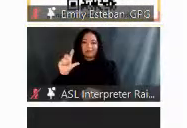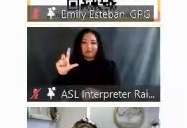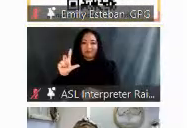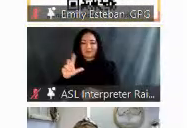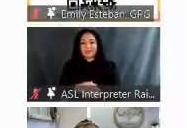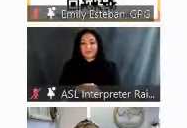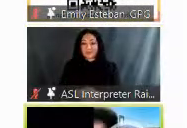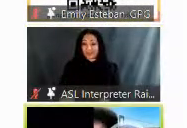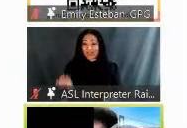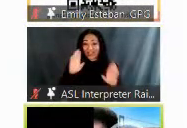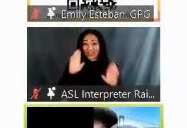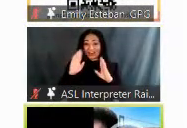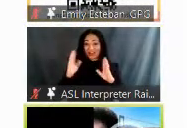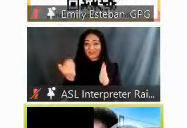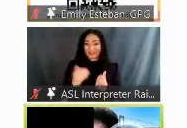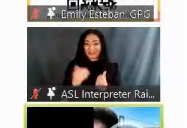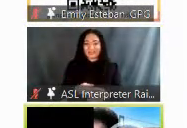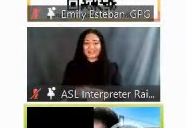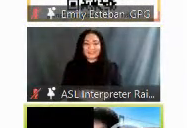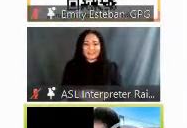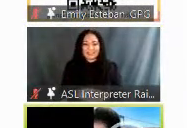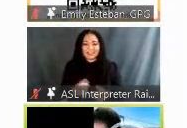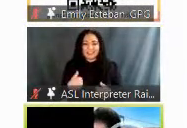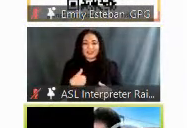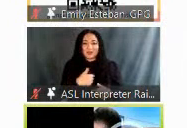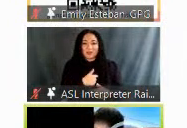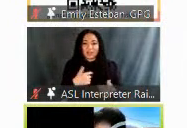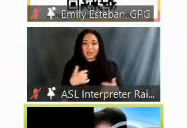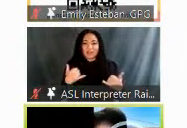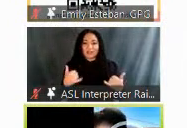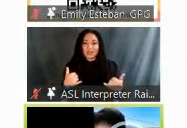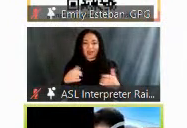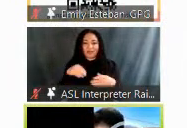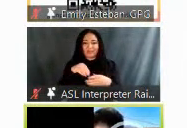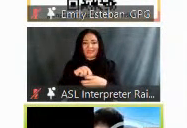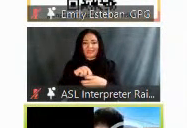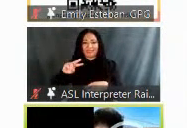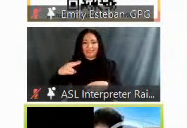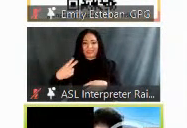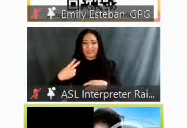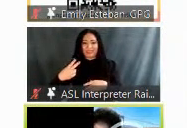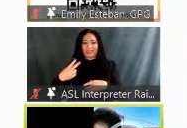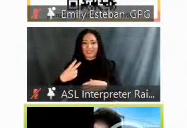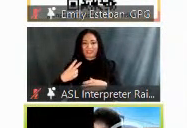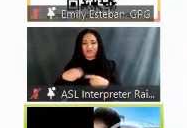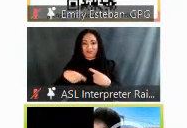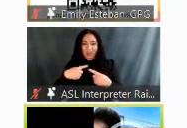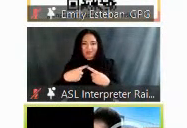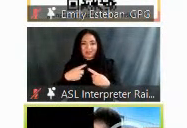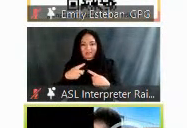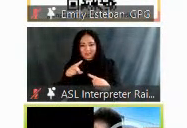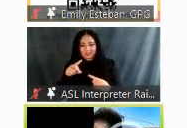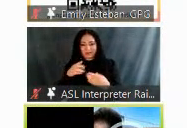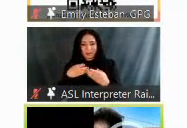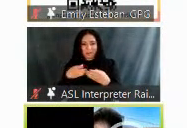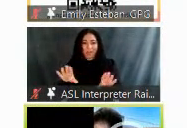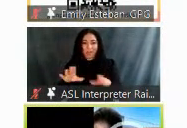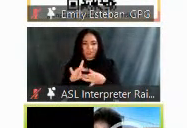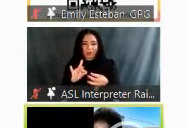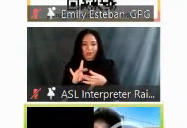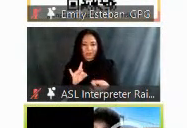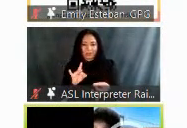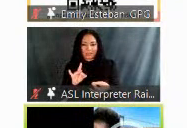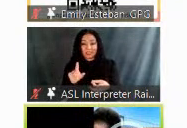All righty, hello again. We are now in the second round of public comment, where the public is encouraged to